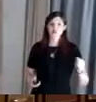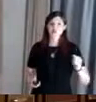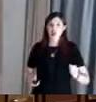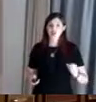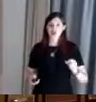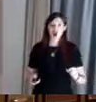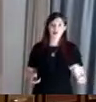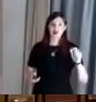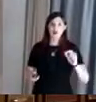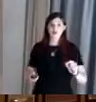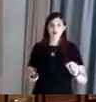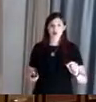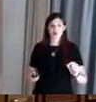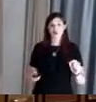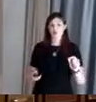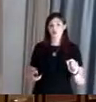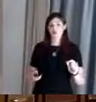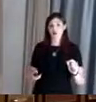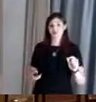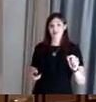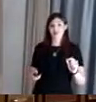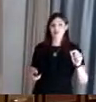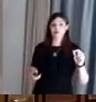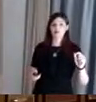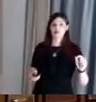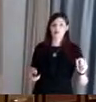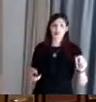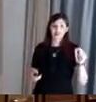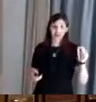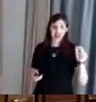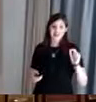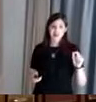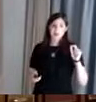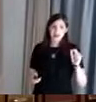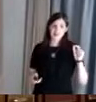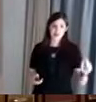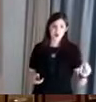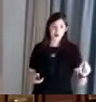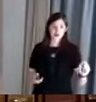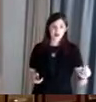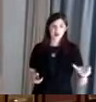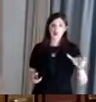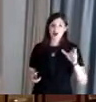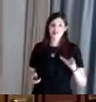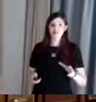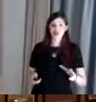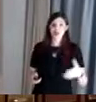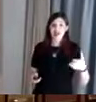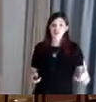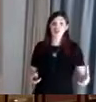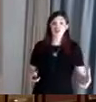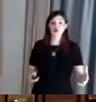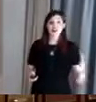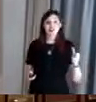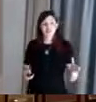So salon.com are now offering people to participate in their suppress ads beta program, which quite simply will